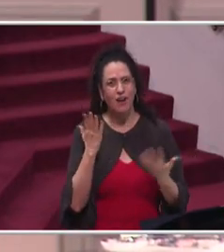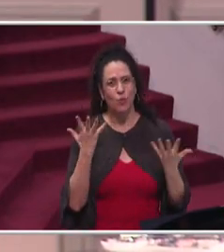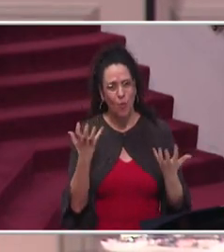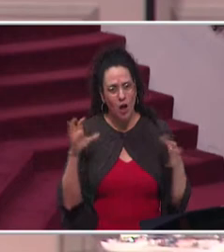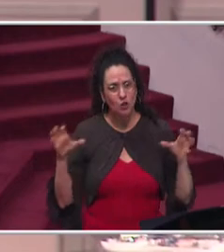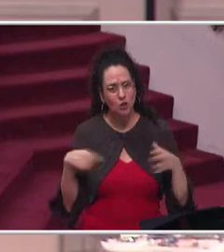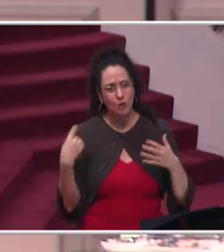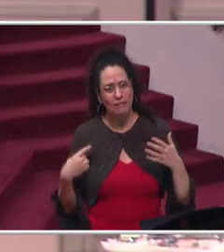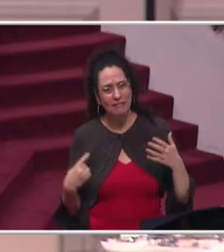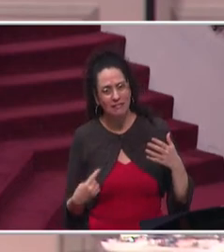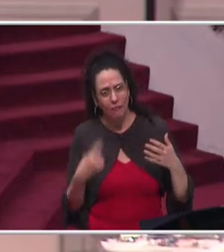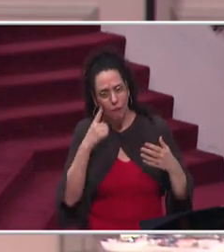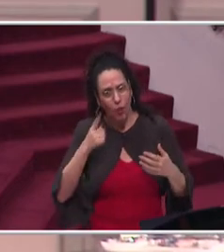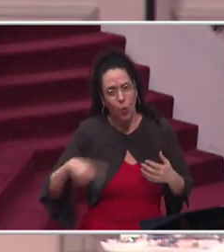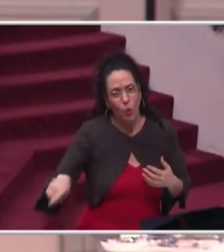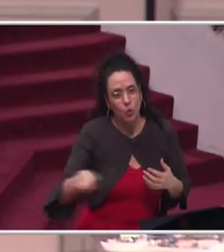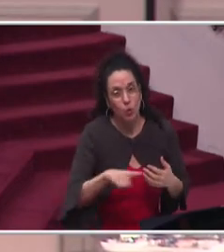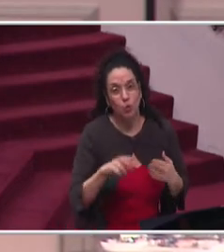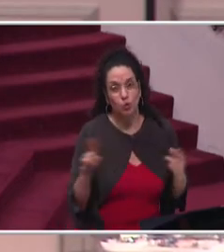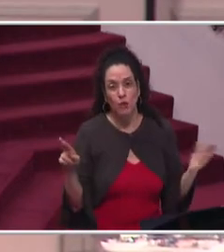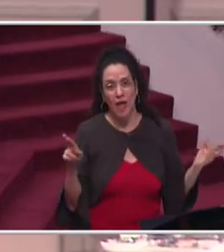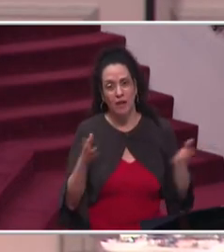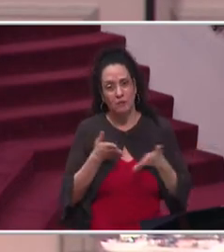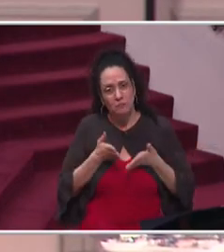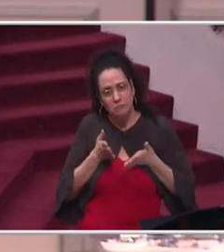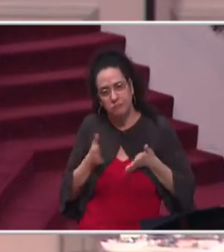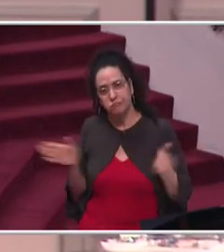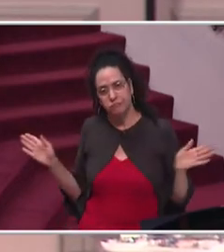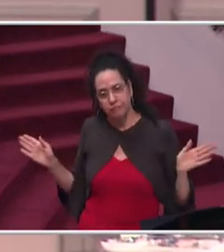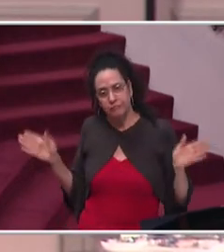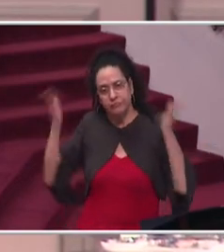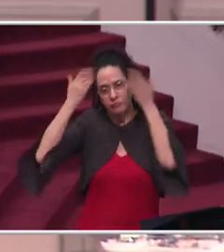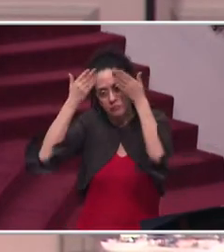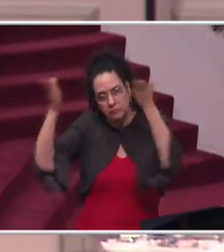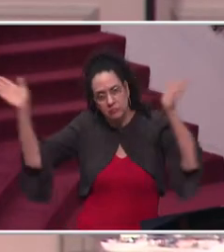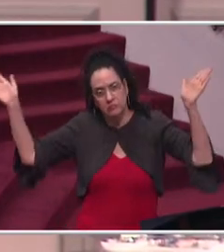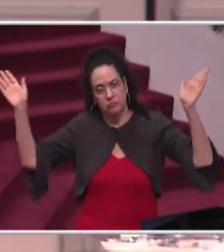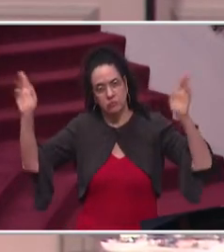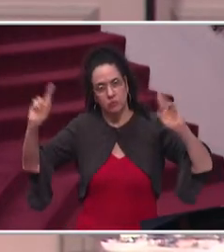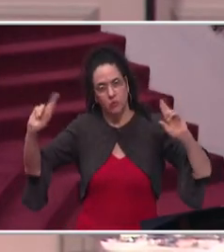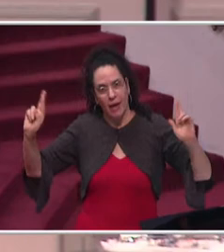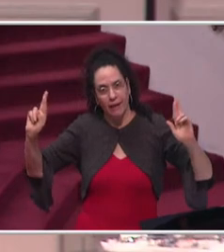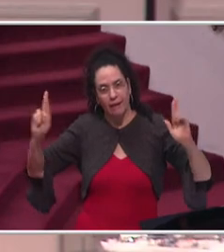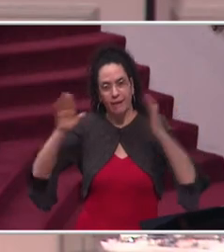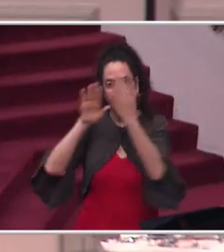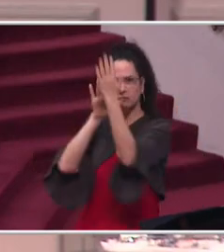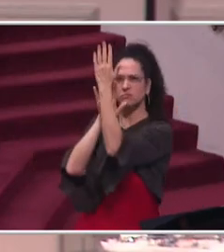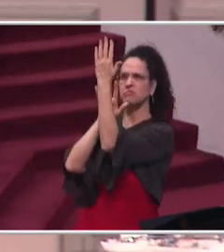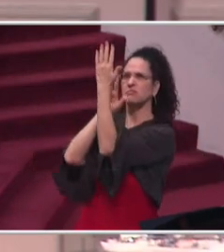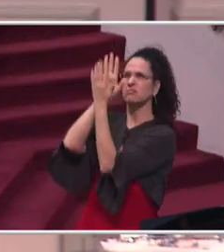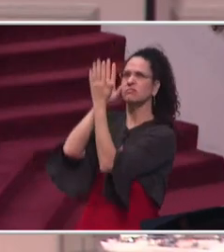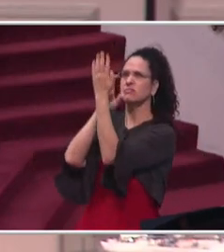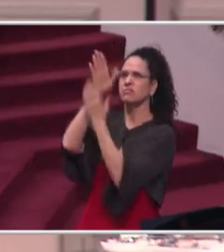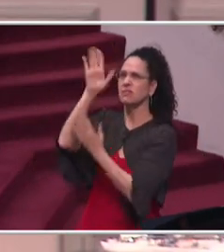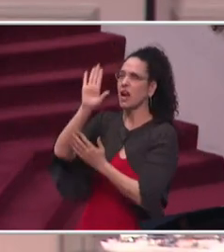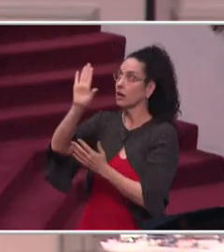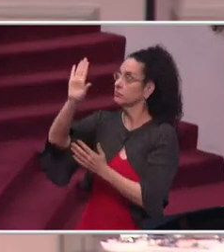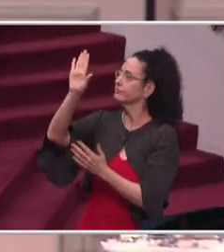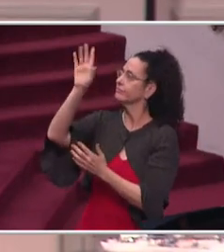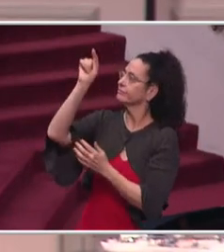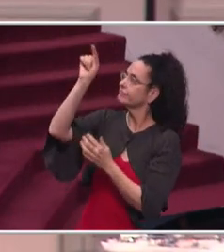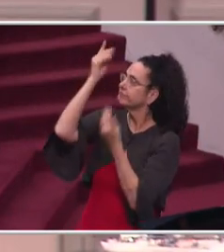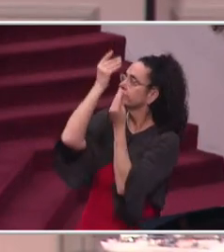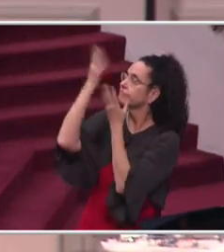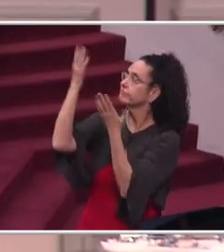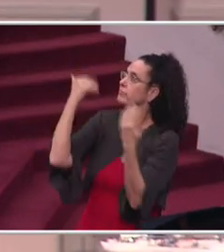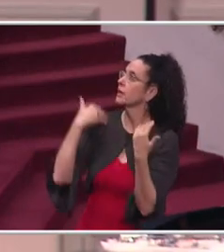us and to mature us. So are you willing to go before the Lord and say, here I am. I want to grow deeper